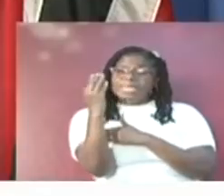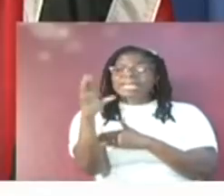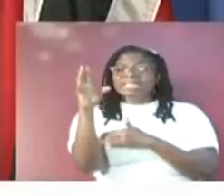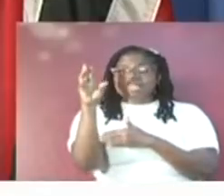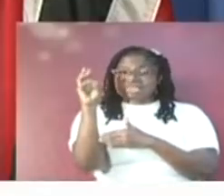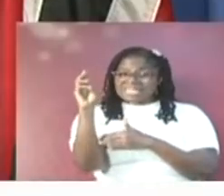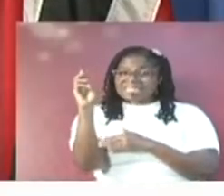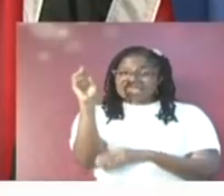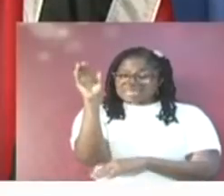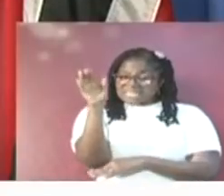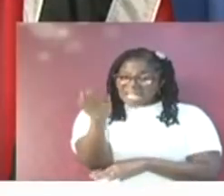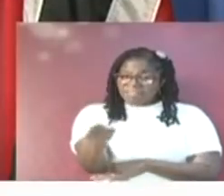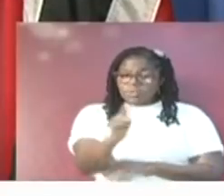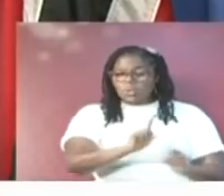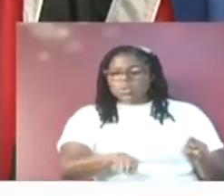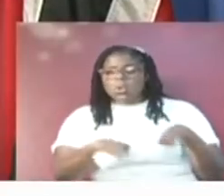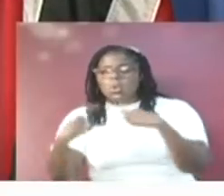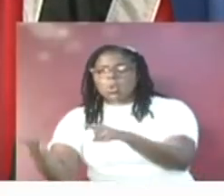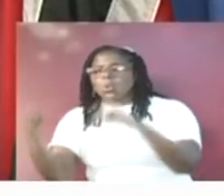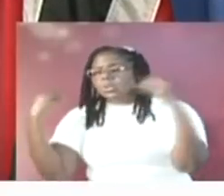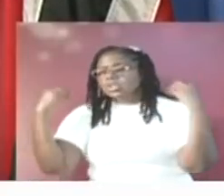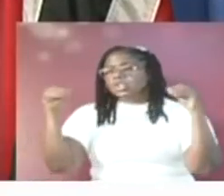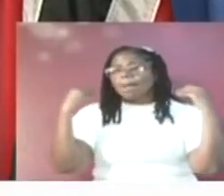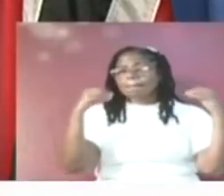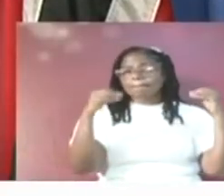and pharmacies. And